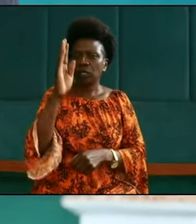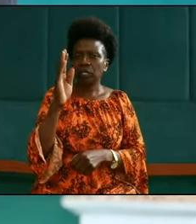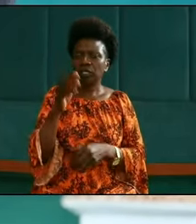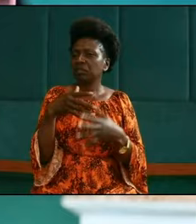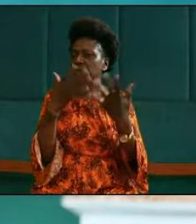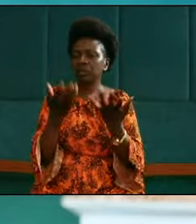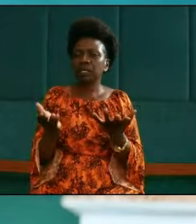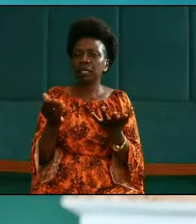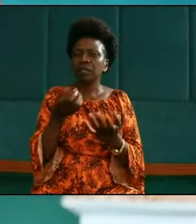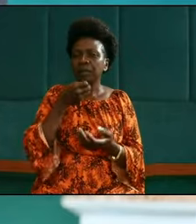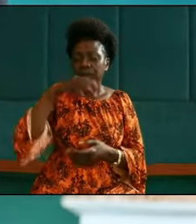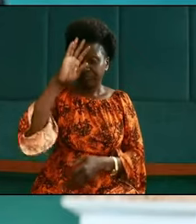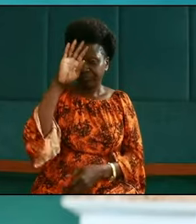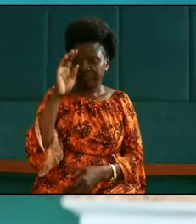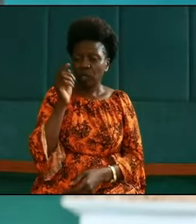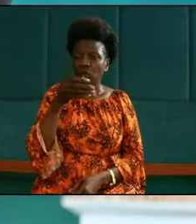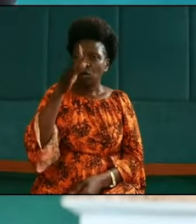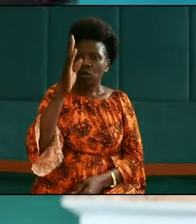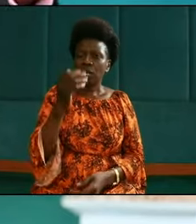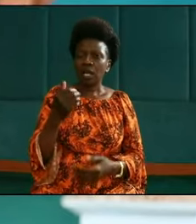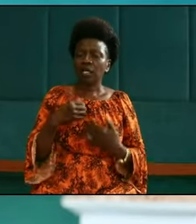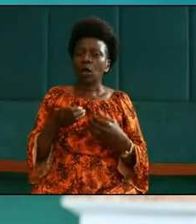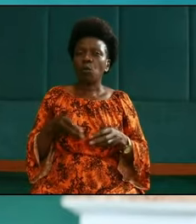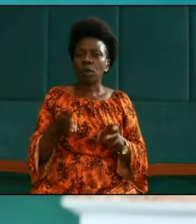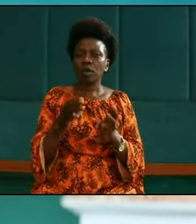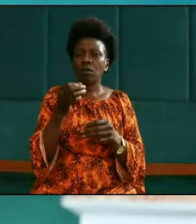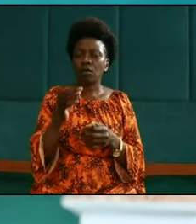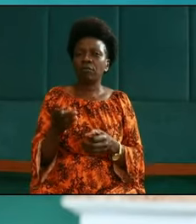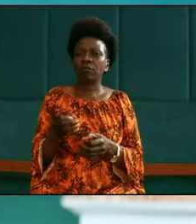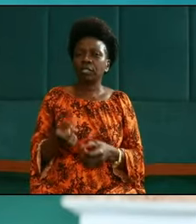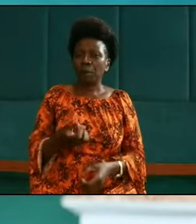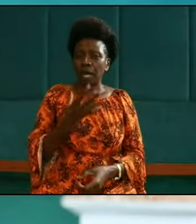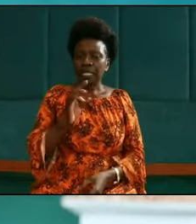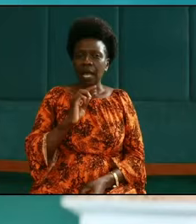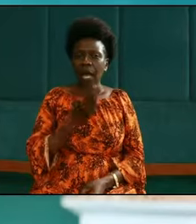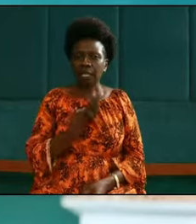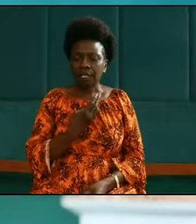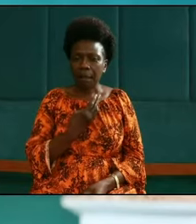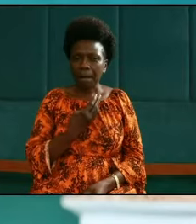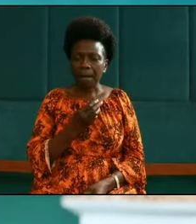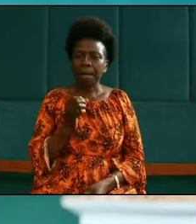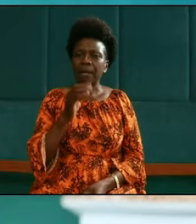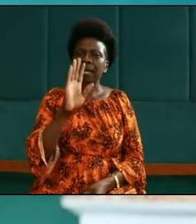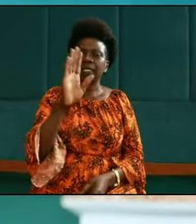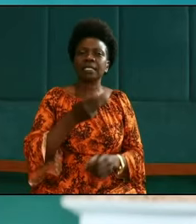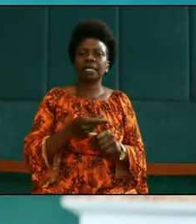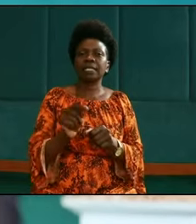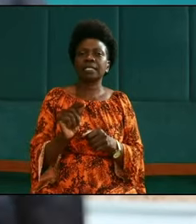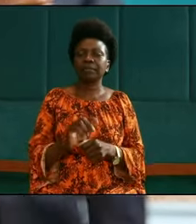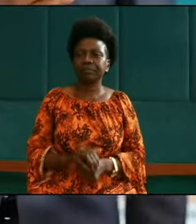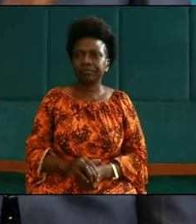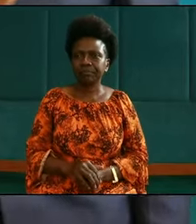Despite our disappointments, God has a way of surprising us by his grace.